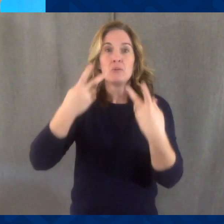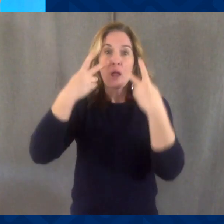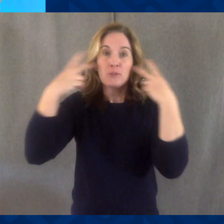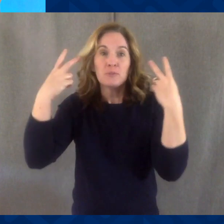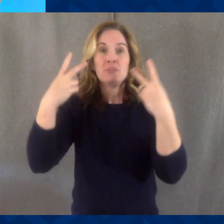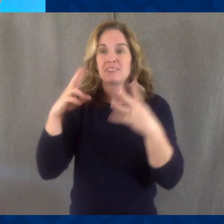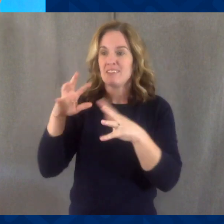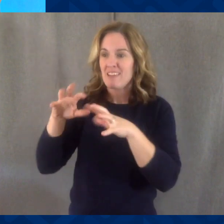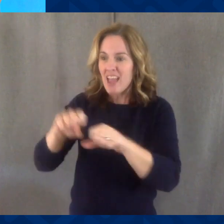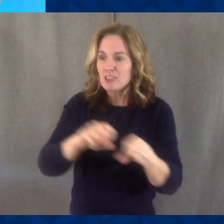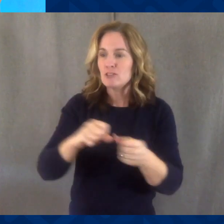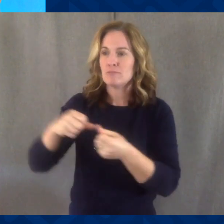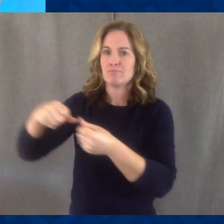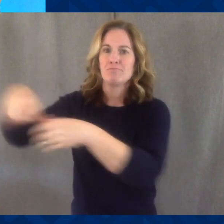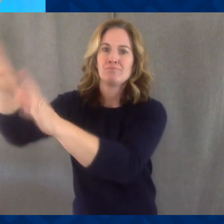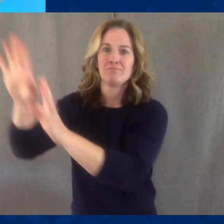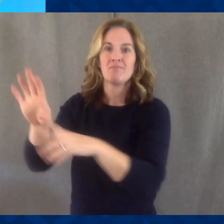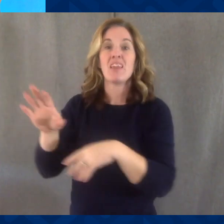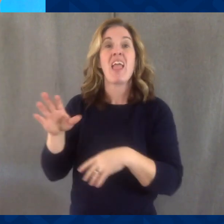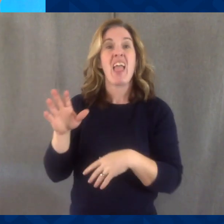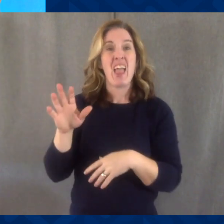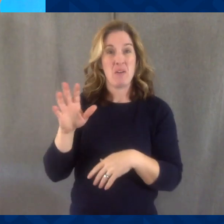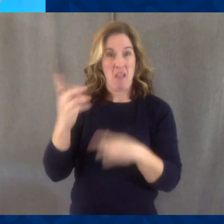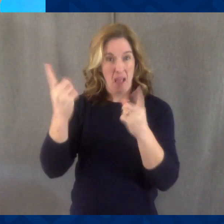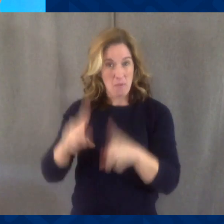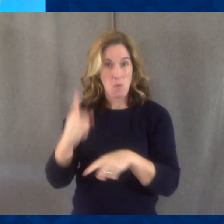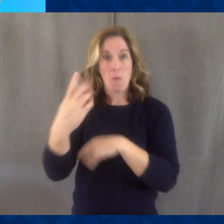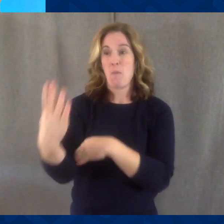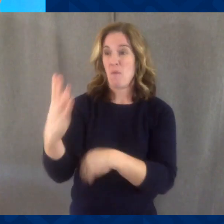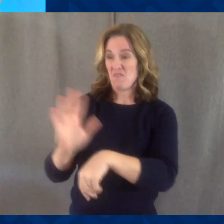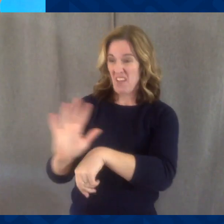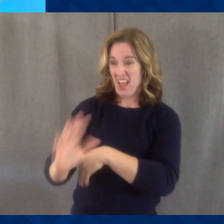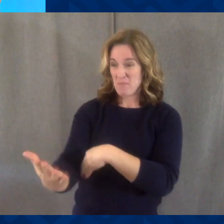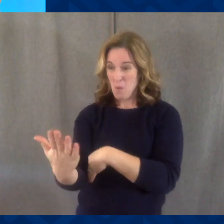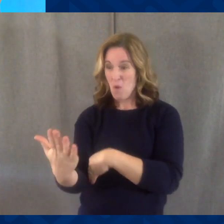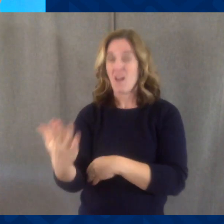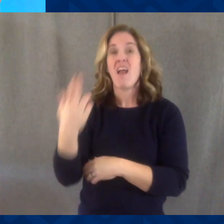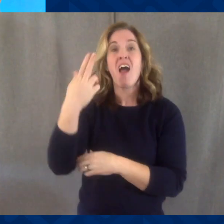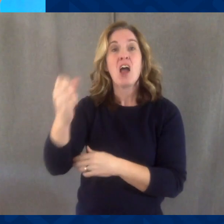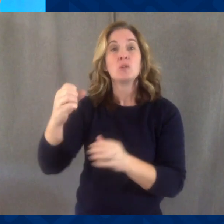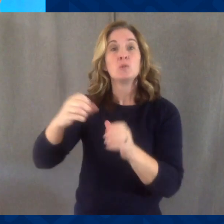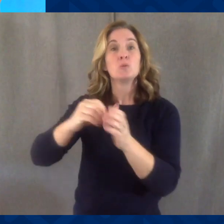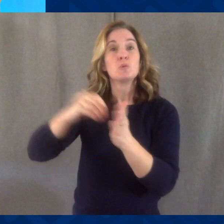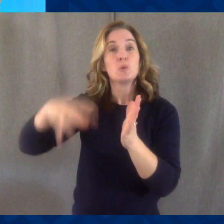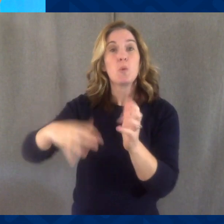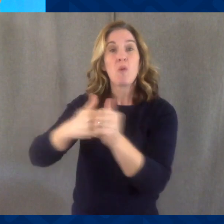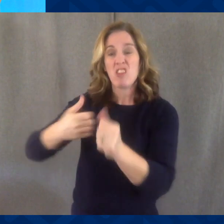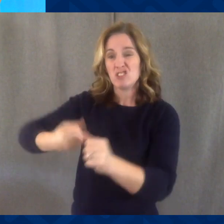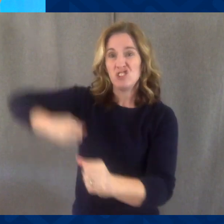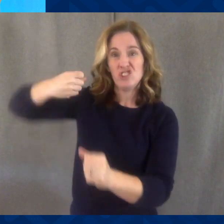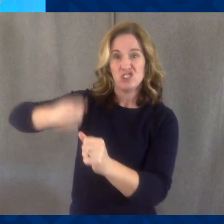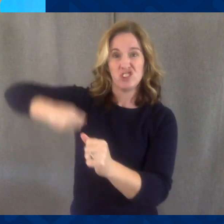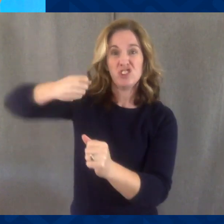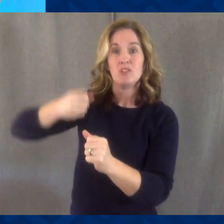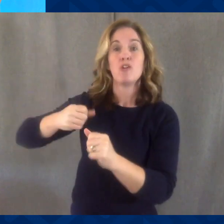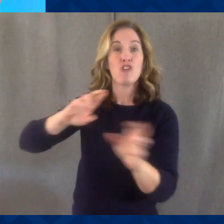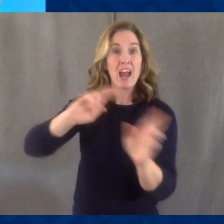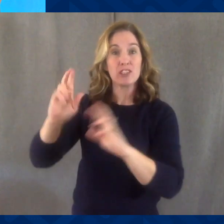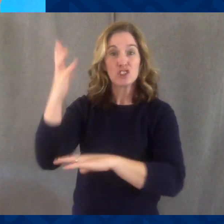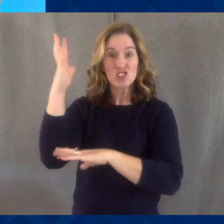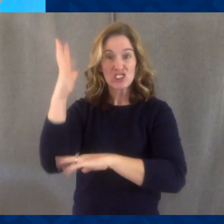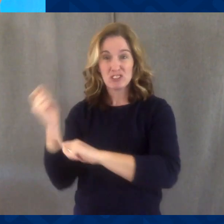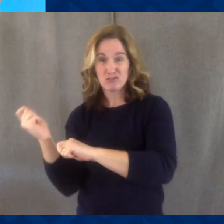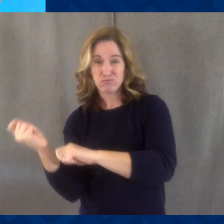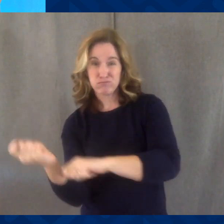the morning by a high school kid revving up a chainsaw, cutting some trees down. Yep. So you had all the parent waivers you needed for